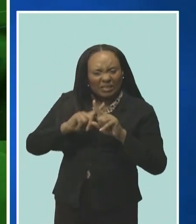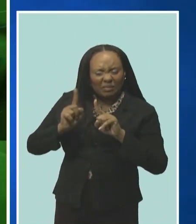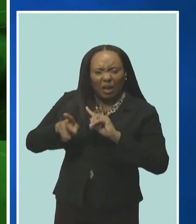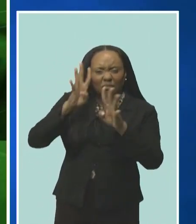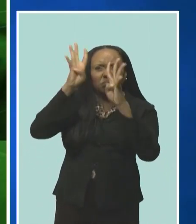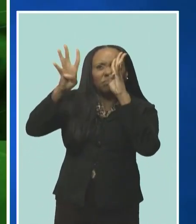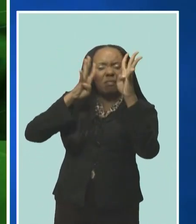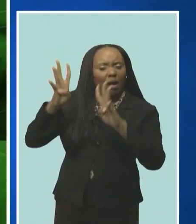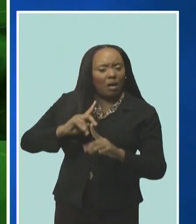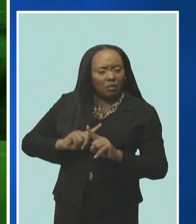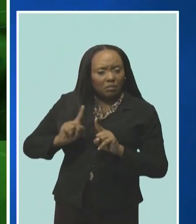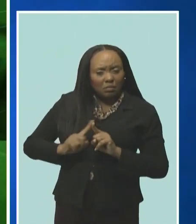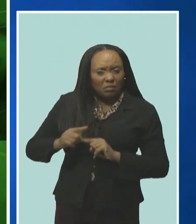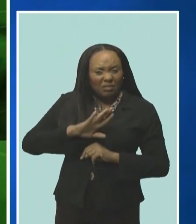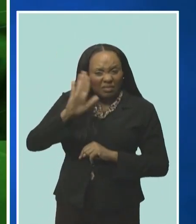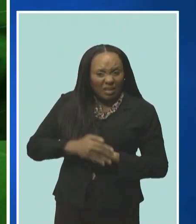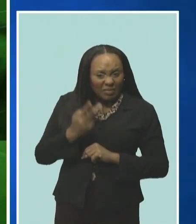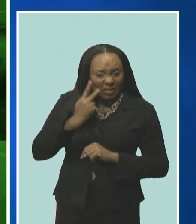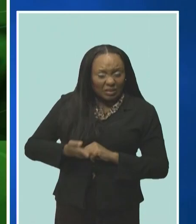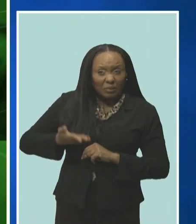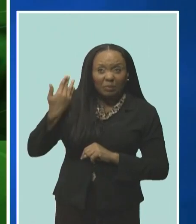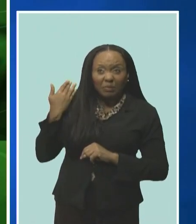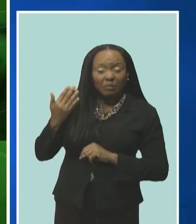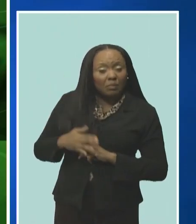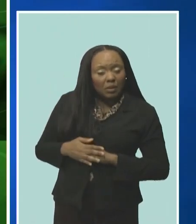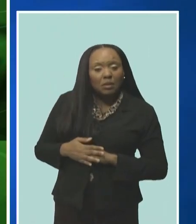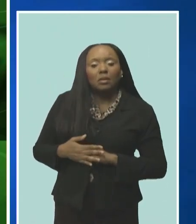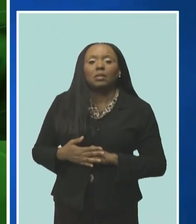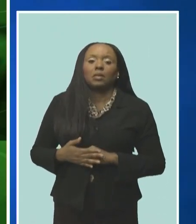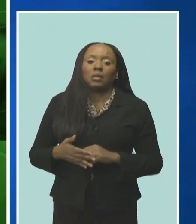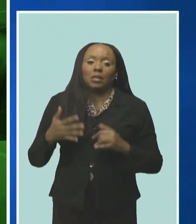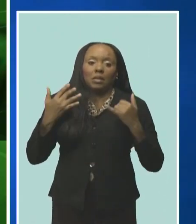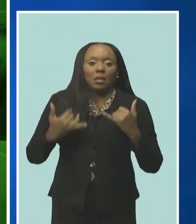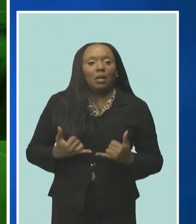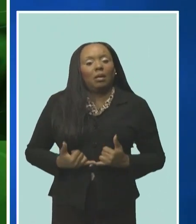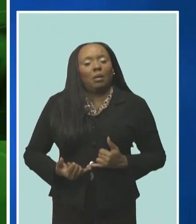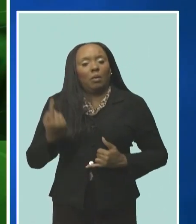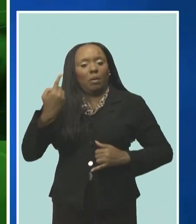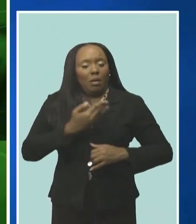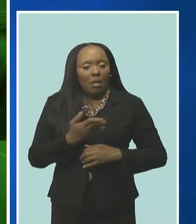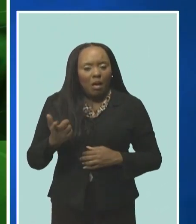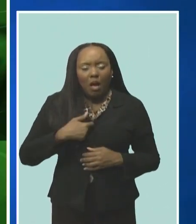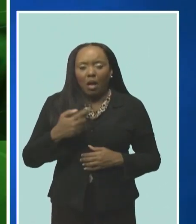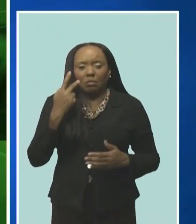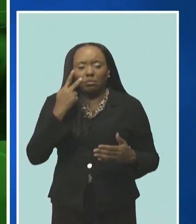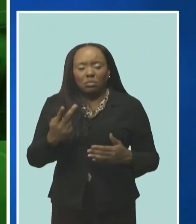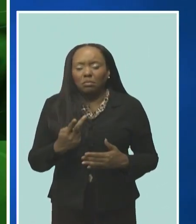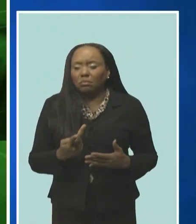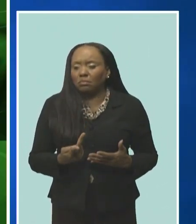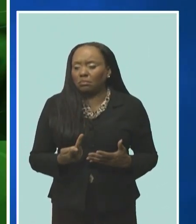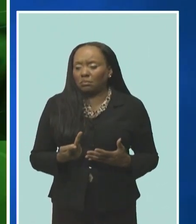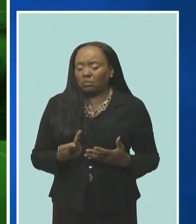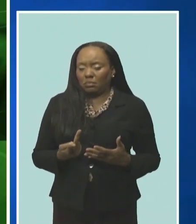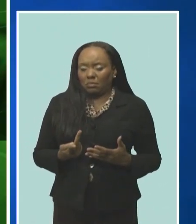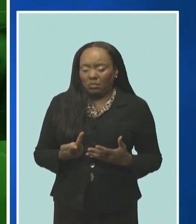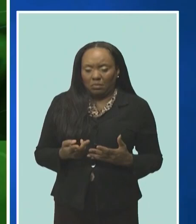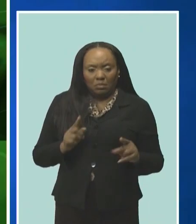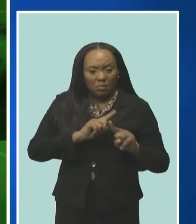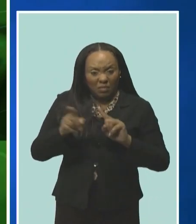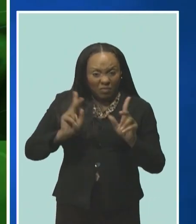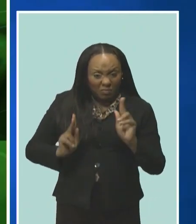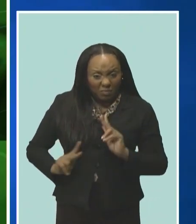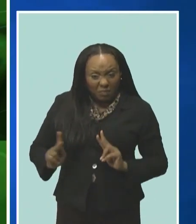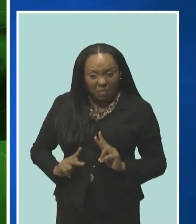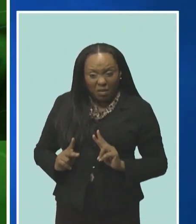would not be able to see normally. One of the things that I recognize in relation to the persons who are displaying here